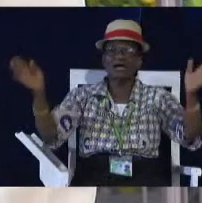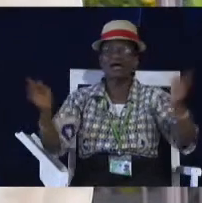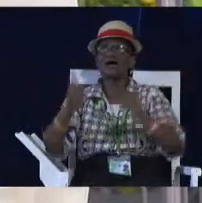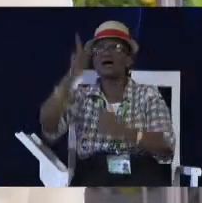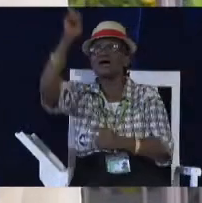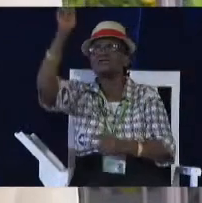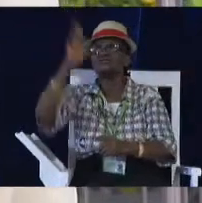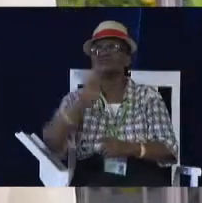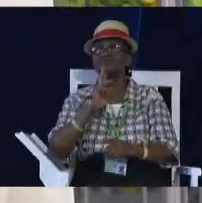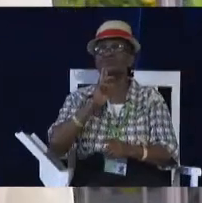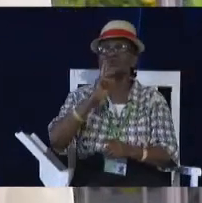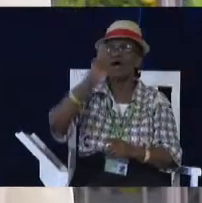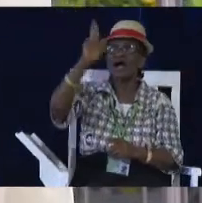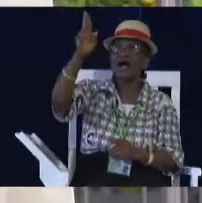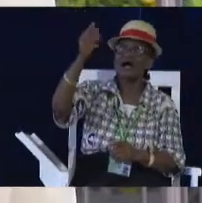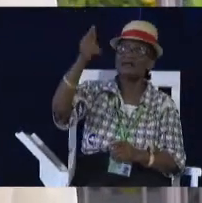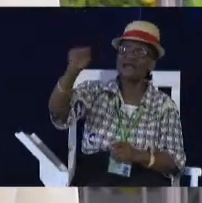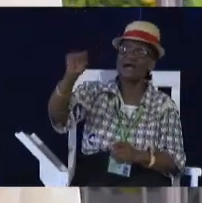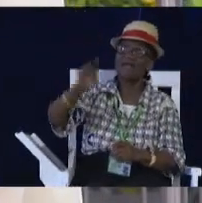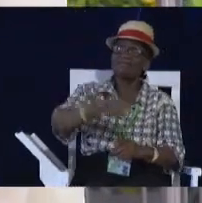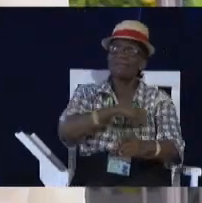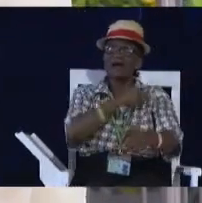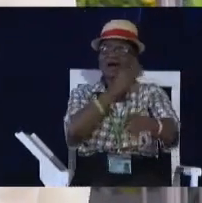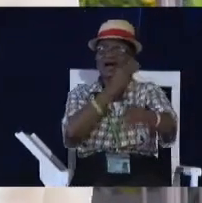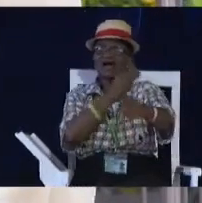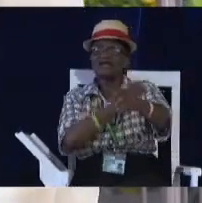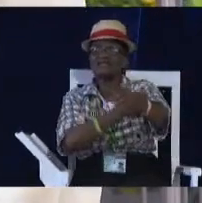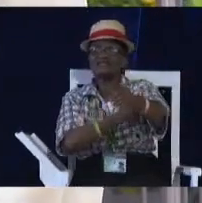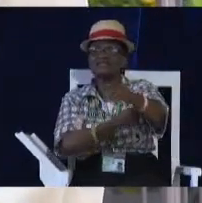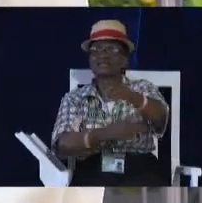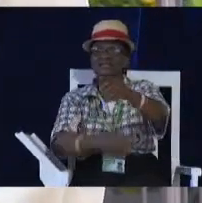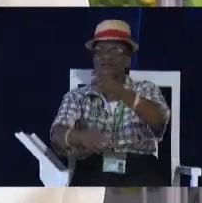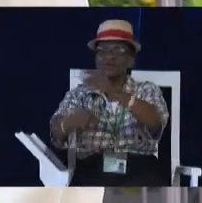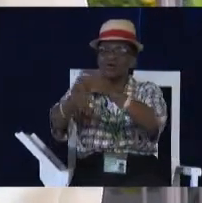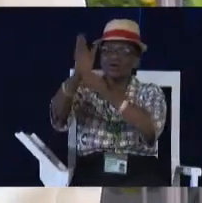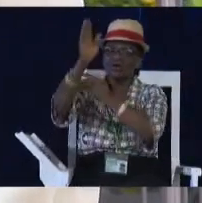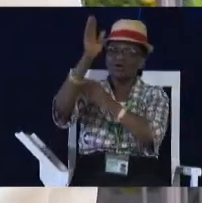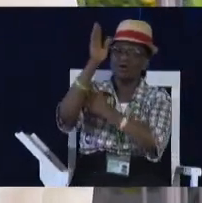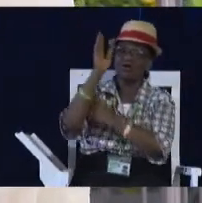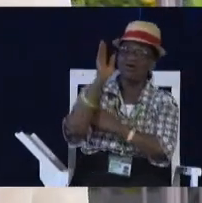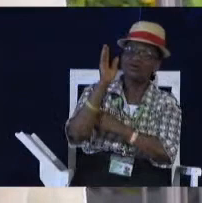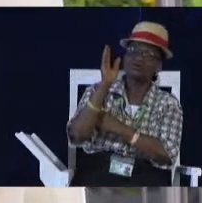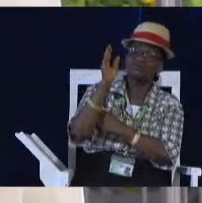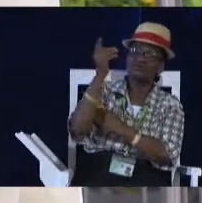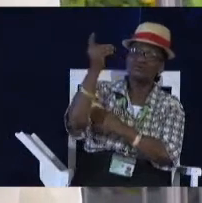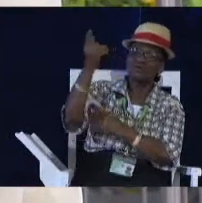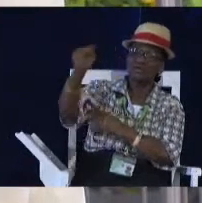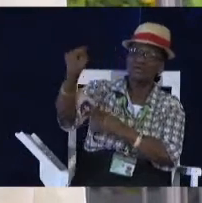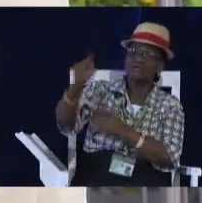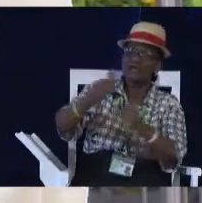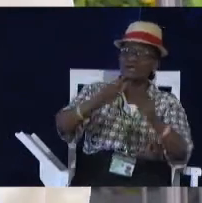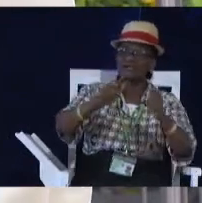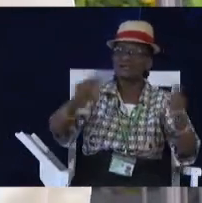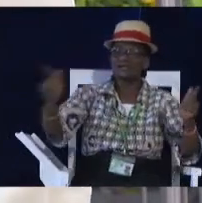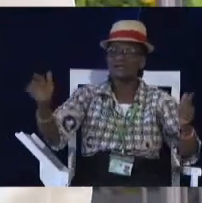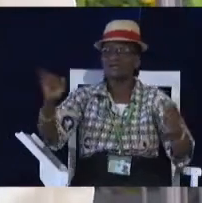alleluia. You are the mighty God,